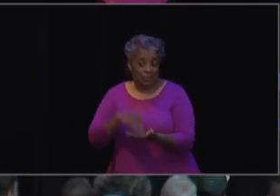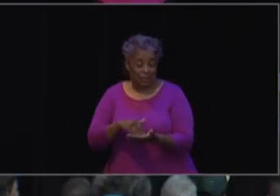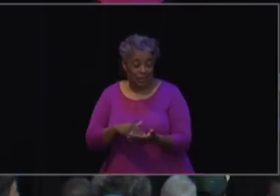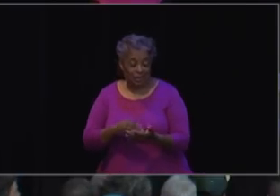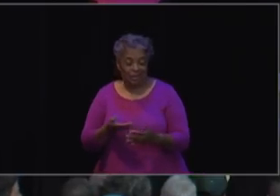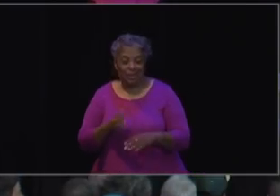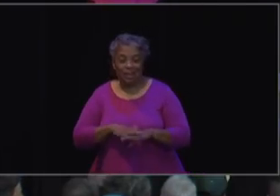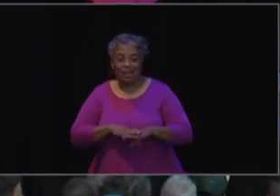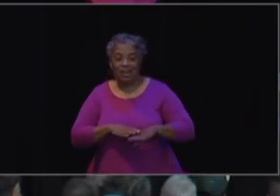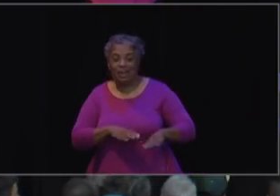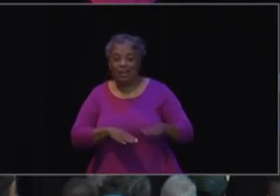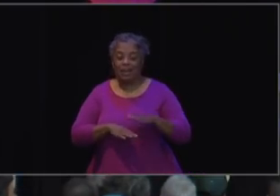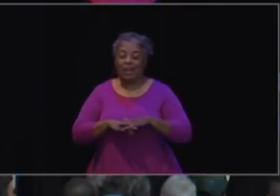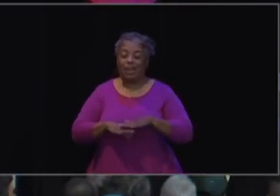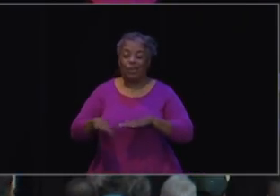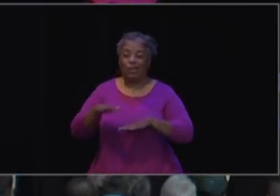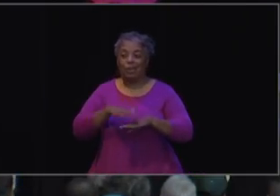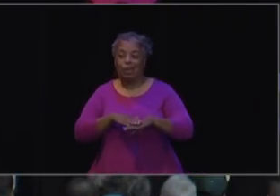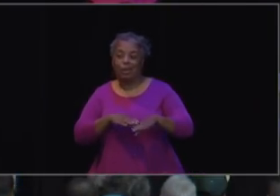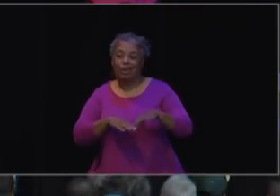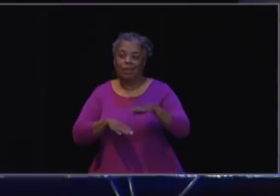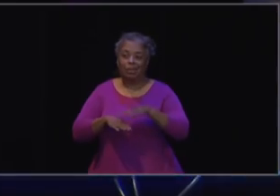Boom.